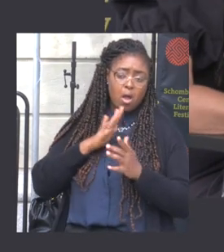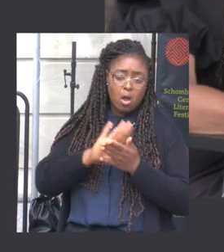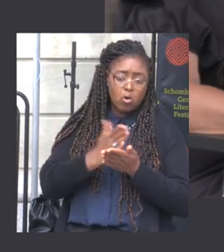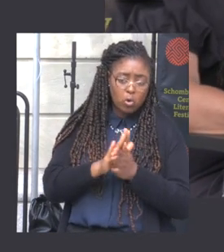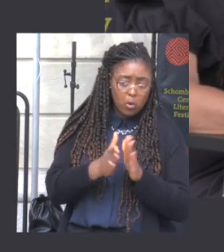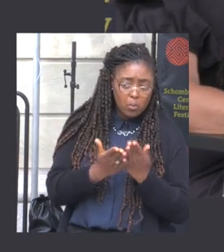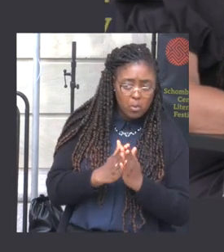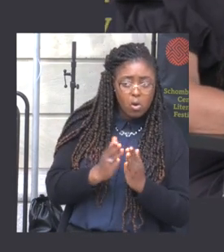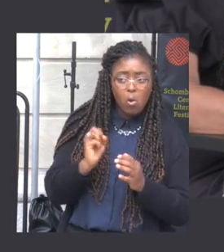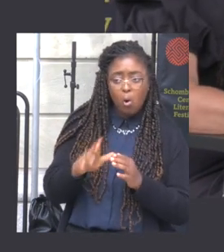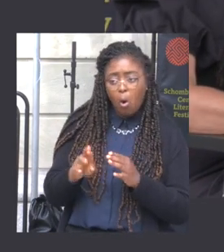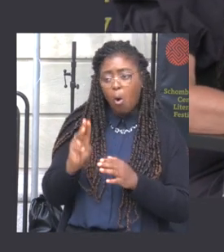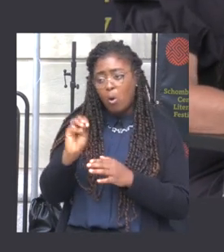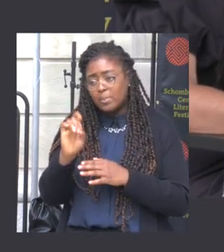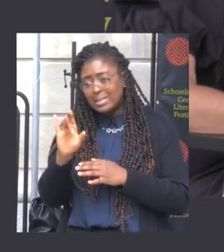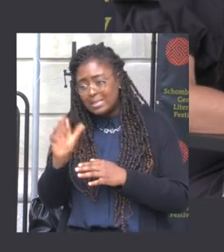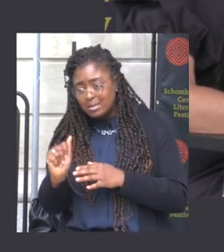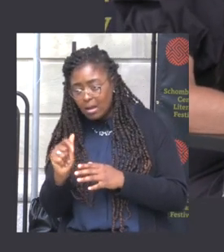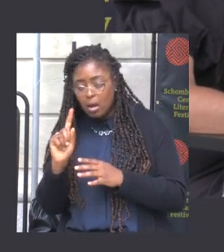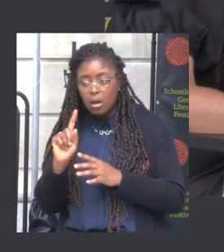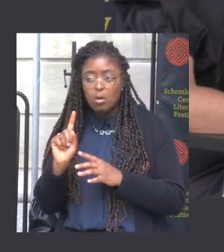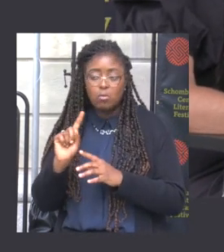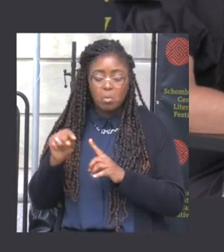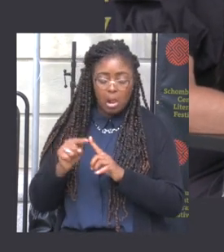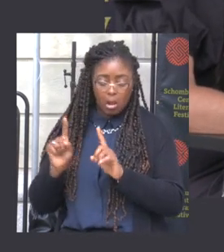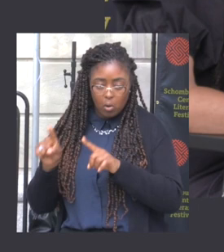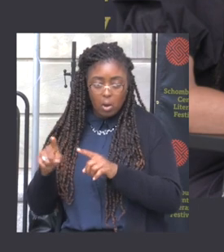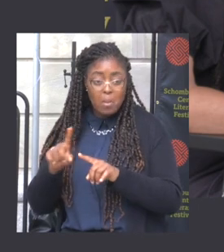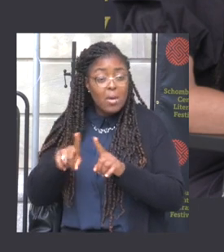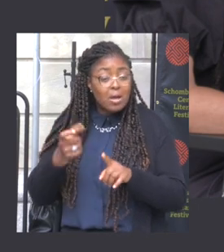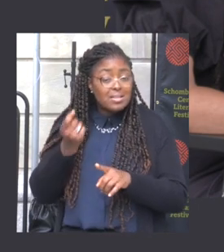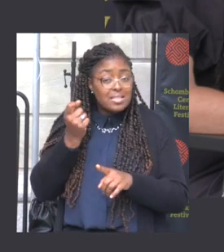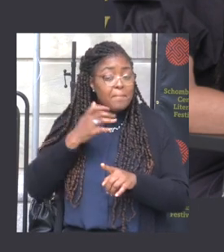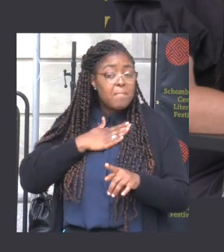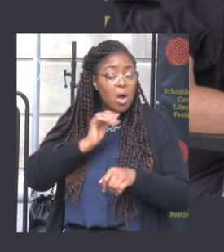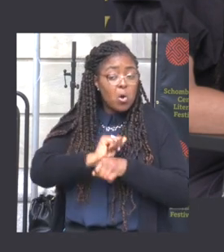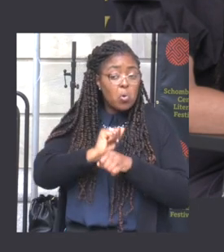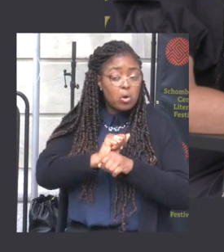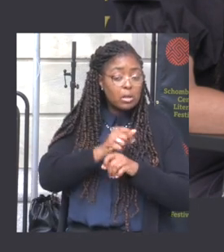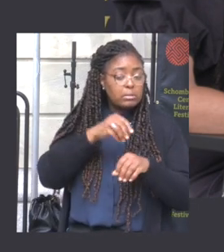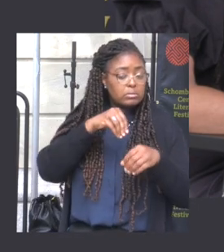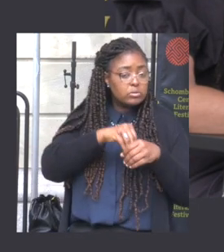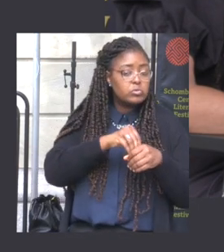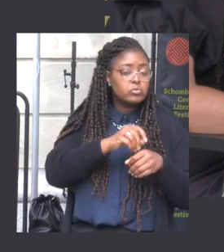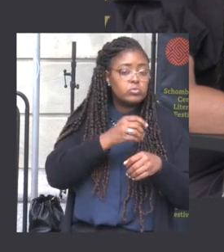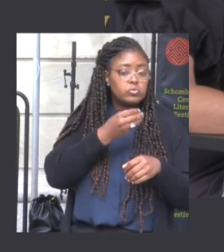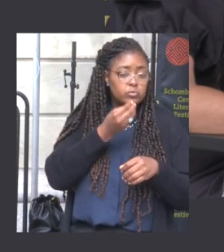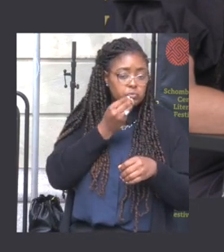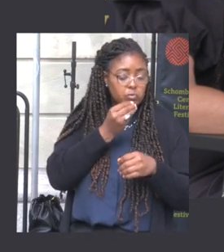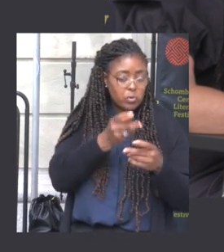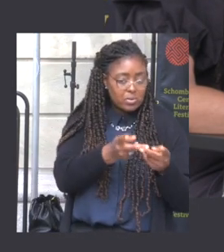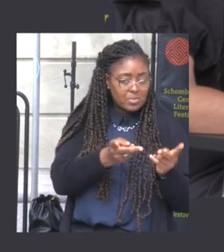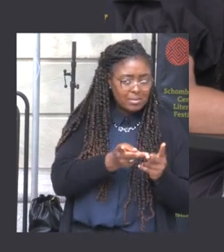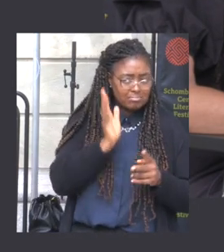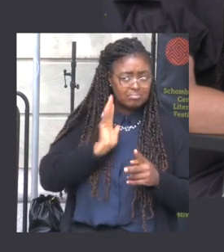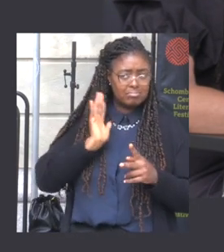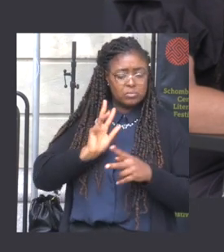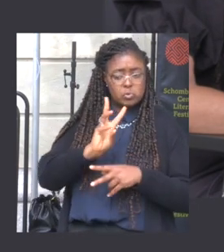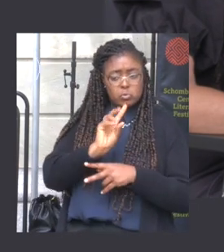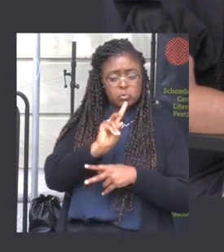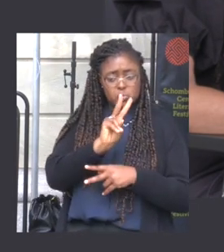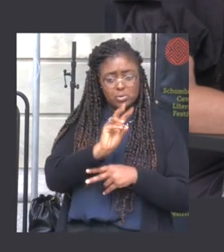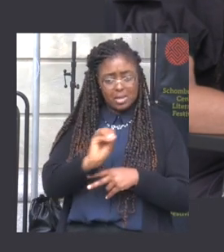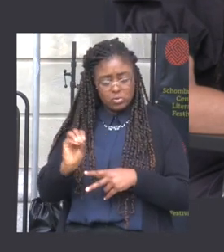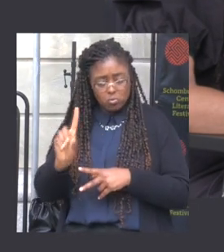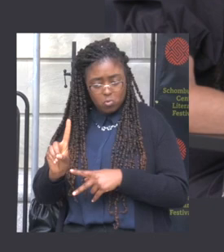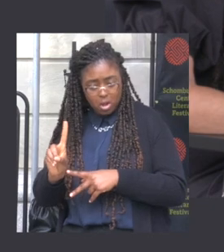I just want to be clear, my work in the food space started as a grassroots activist. Back in 2001, I founded this organization